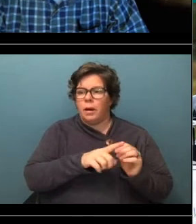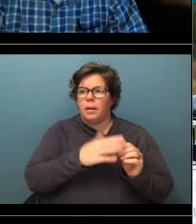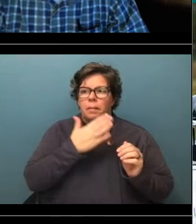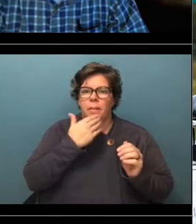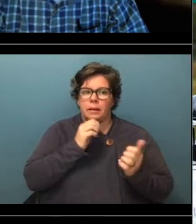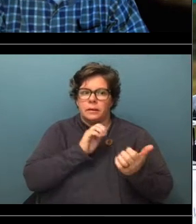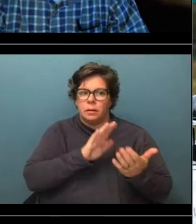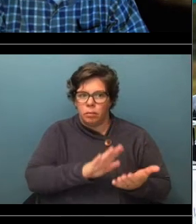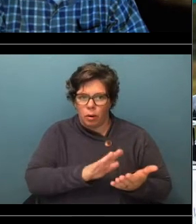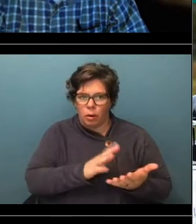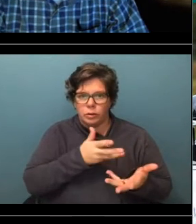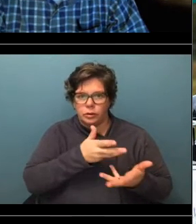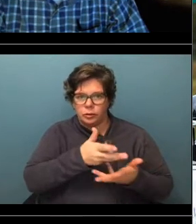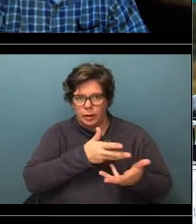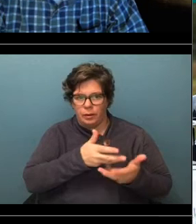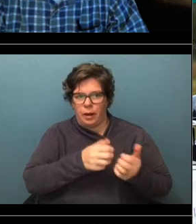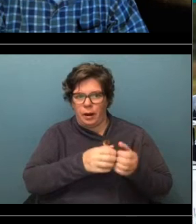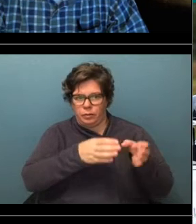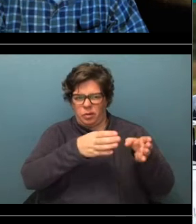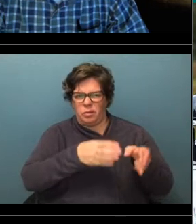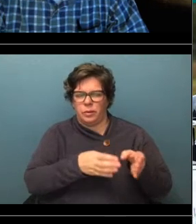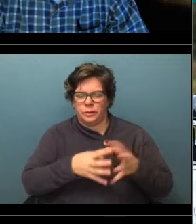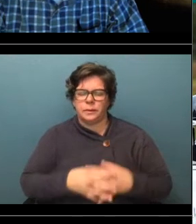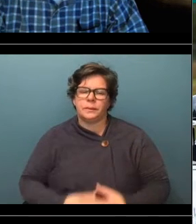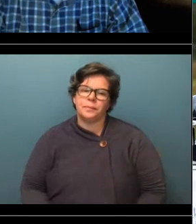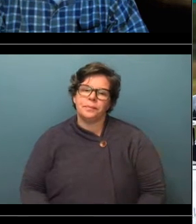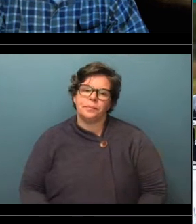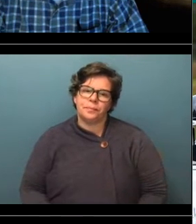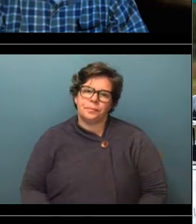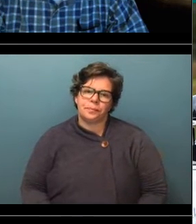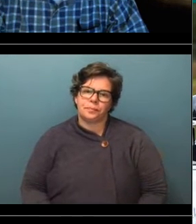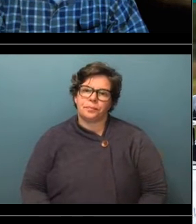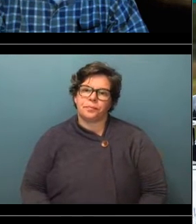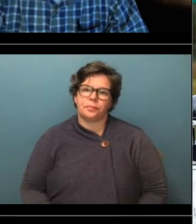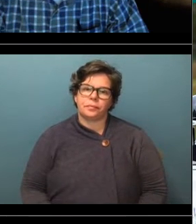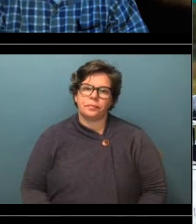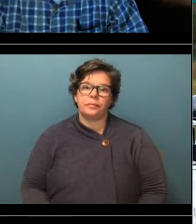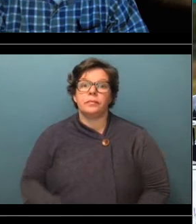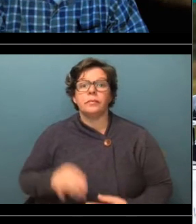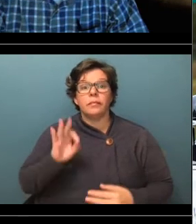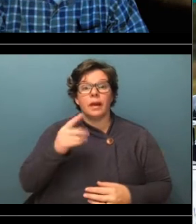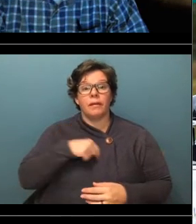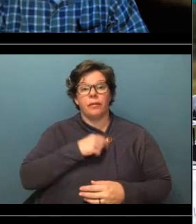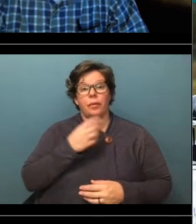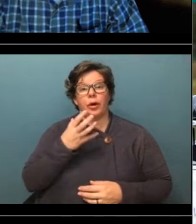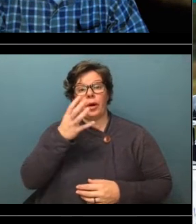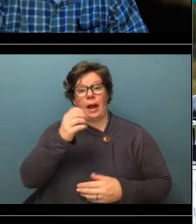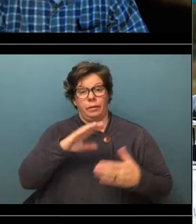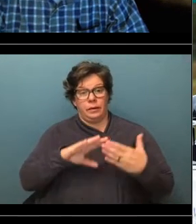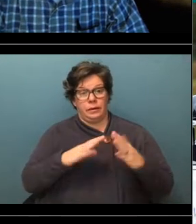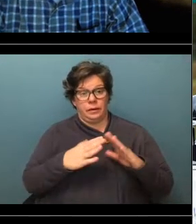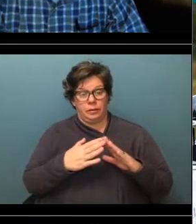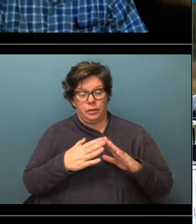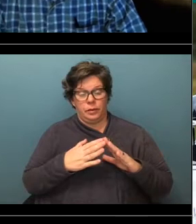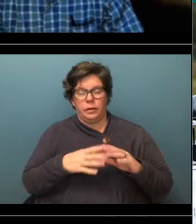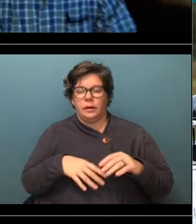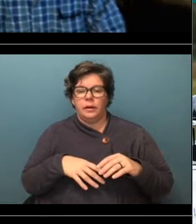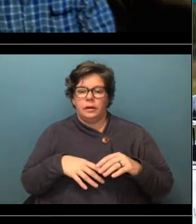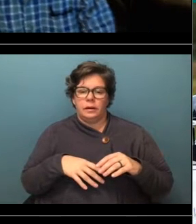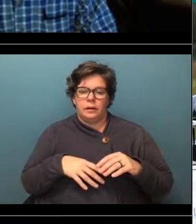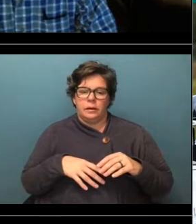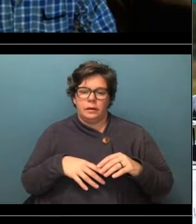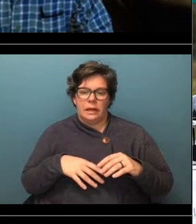to interact with that individual. If we're out in the field and the scenario is